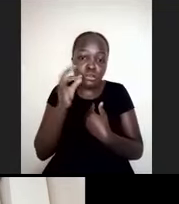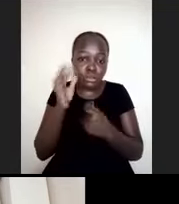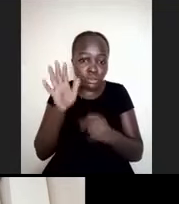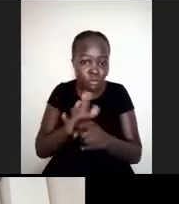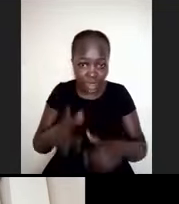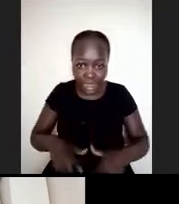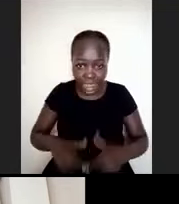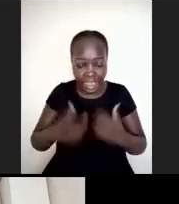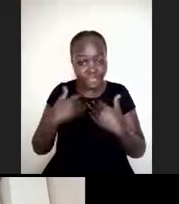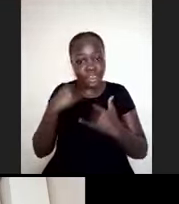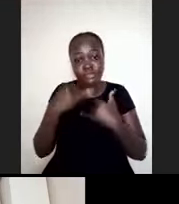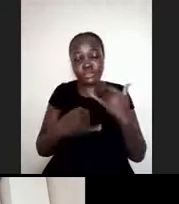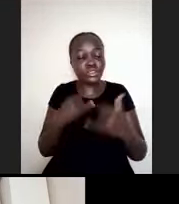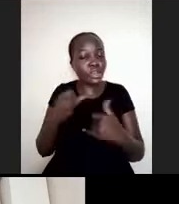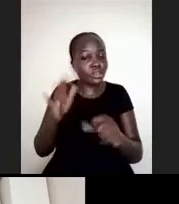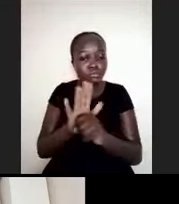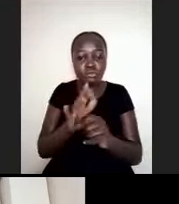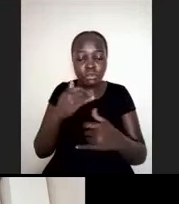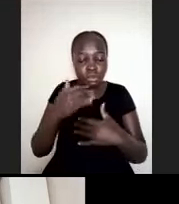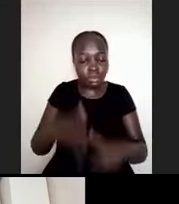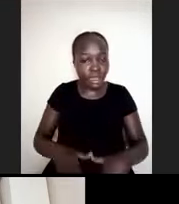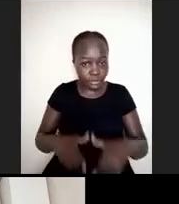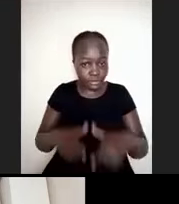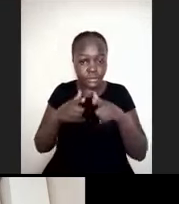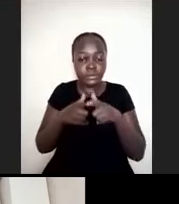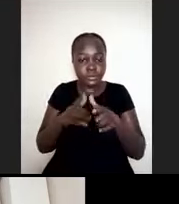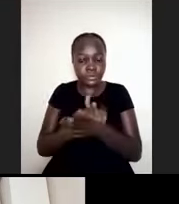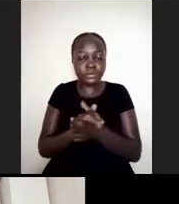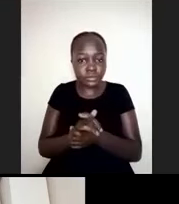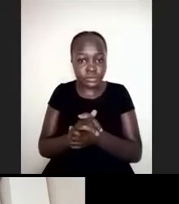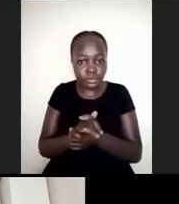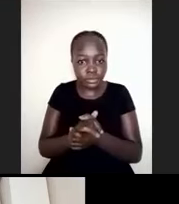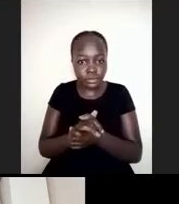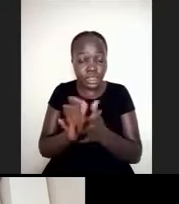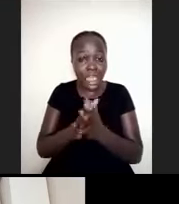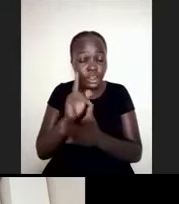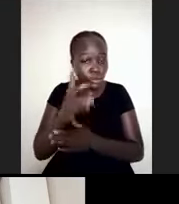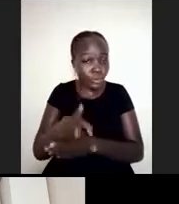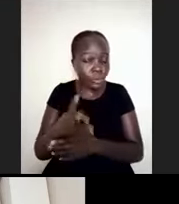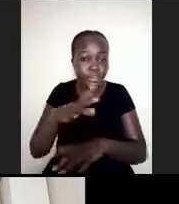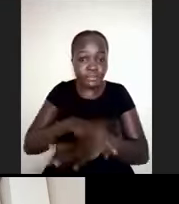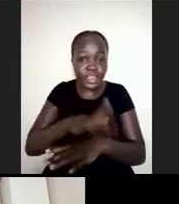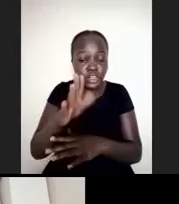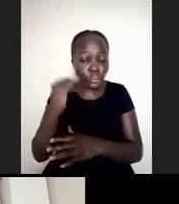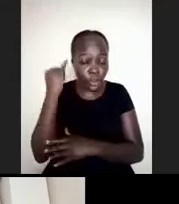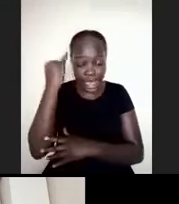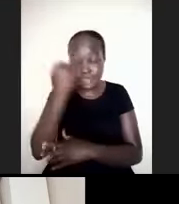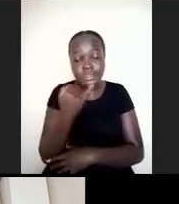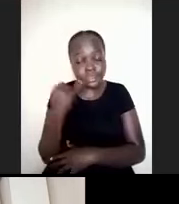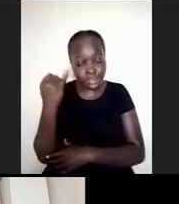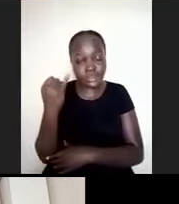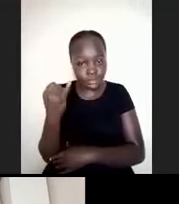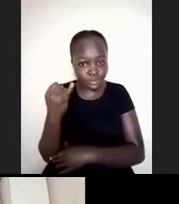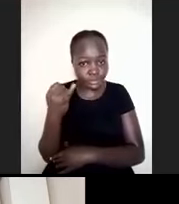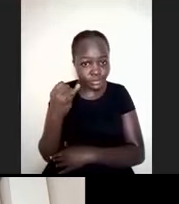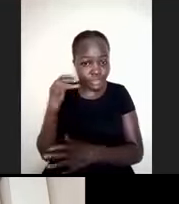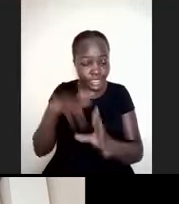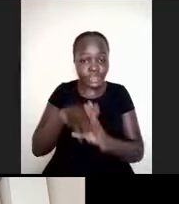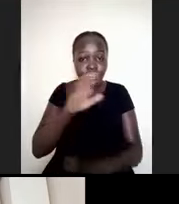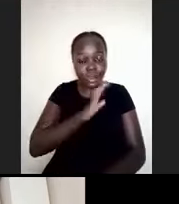a joyous life. Yeah? And you'll find your identity in